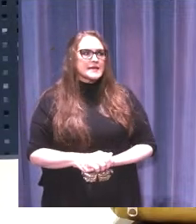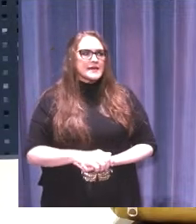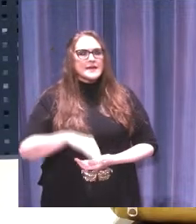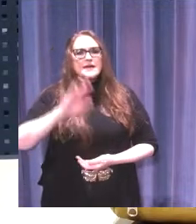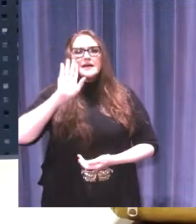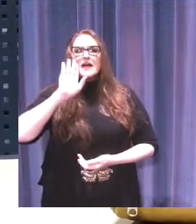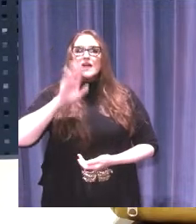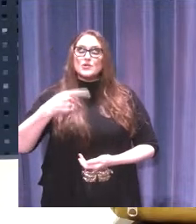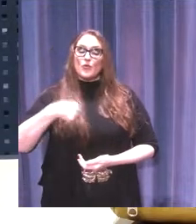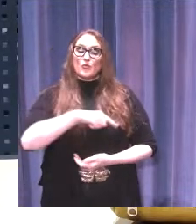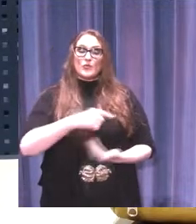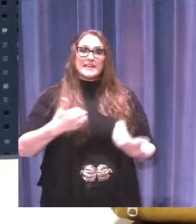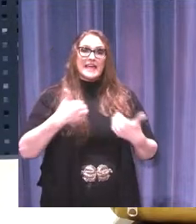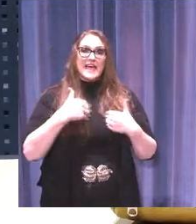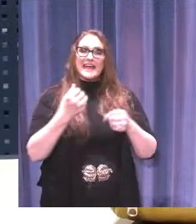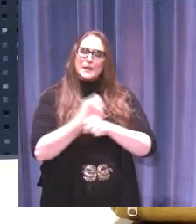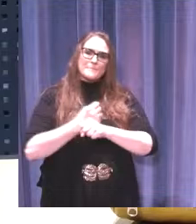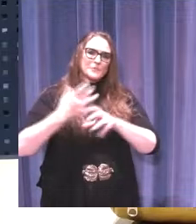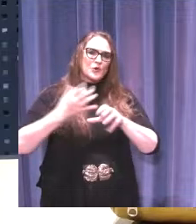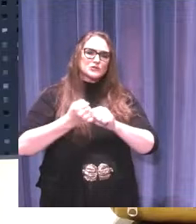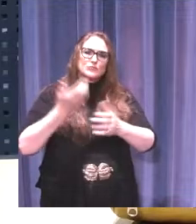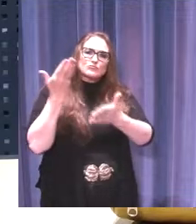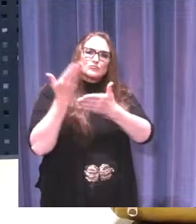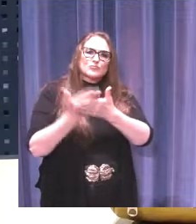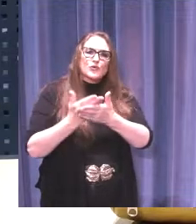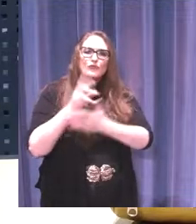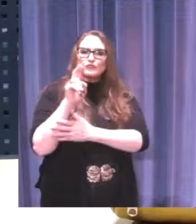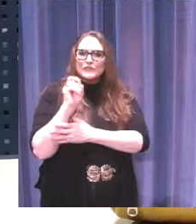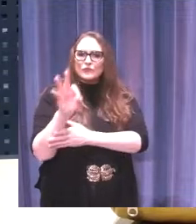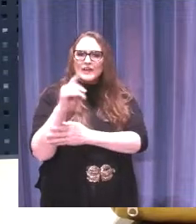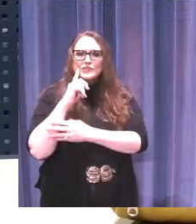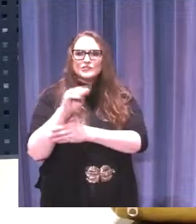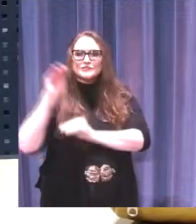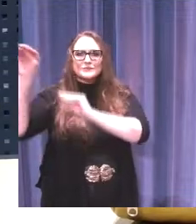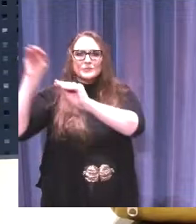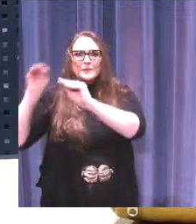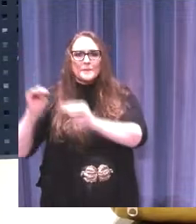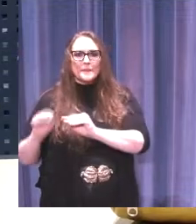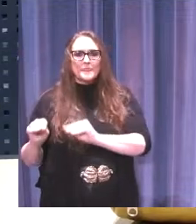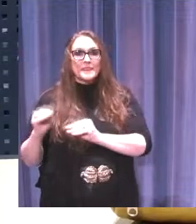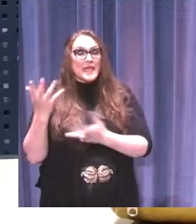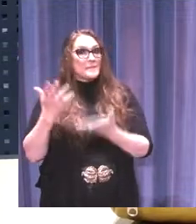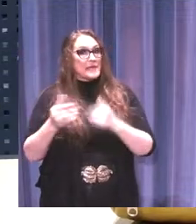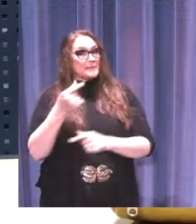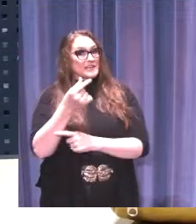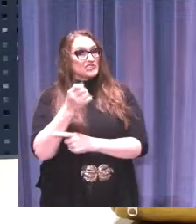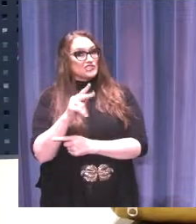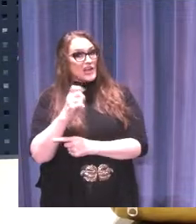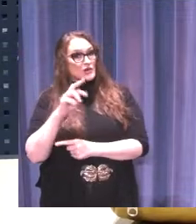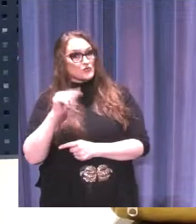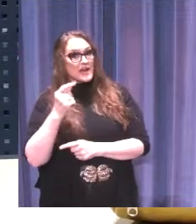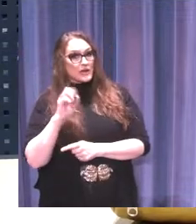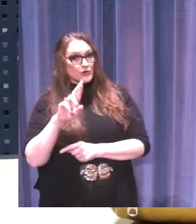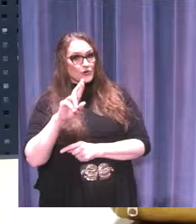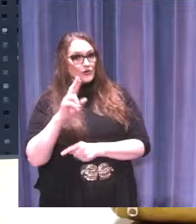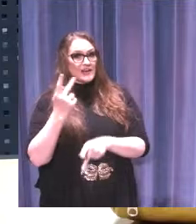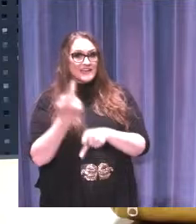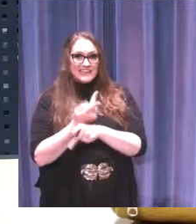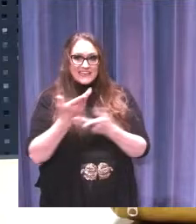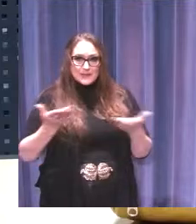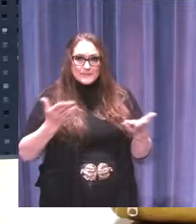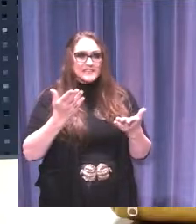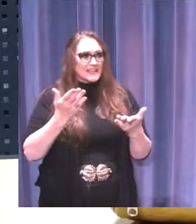know we had explosion-proof refrigerators to put things in, maybe a generator to keep those things